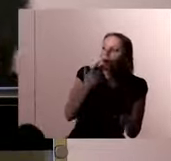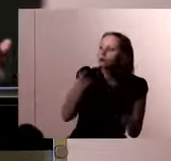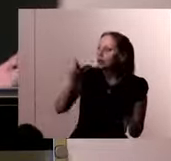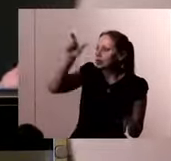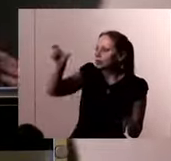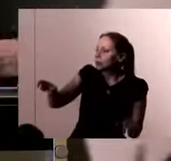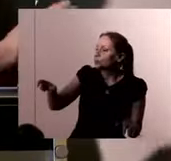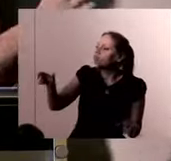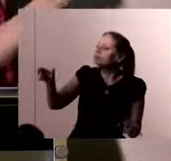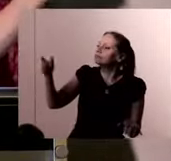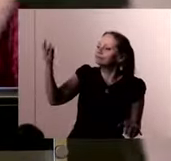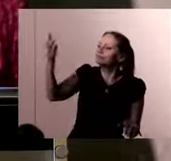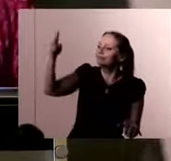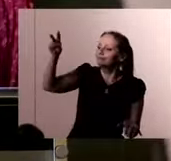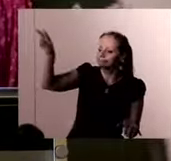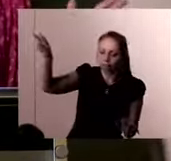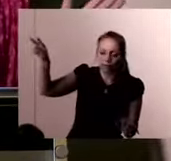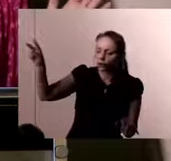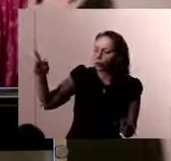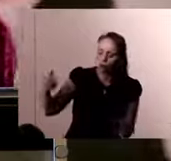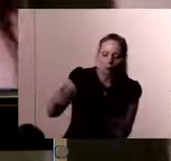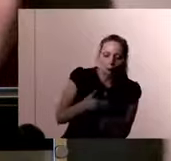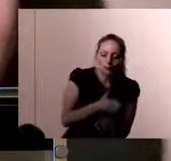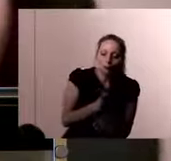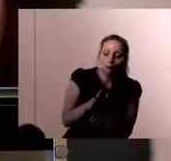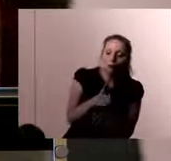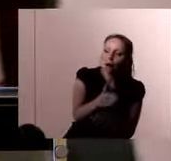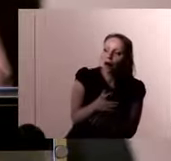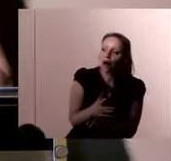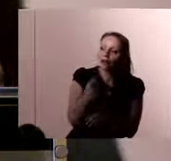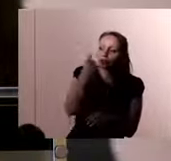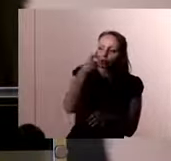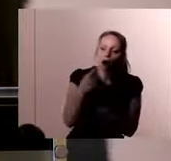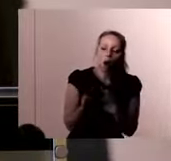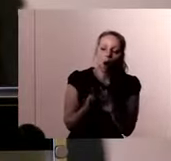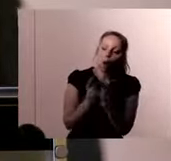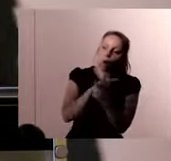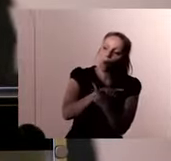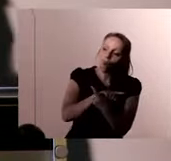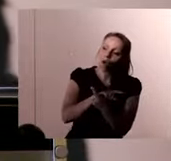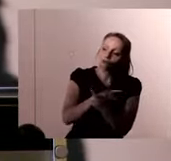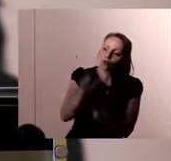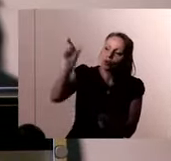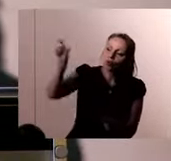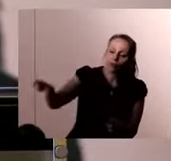chimpanzee would take a circuitous route to the food as if to fool the human about what its intentions